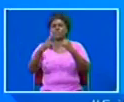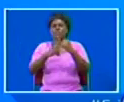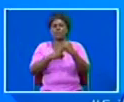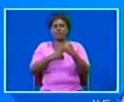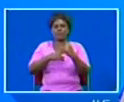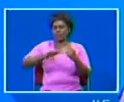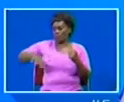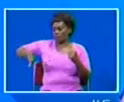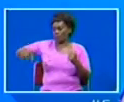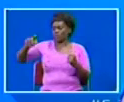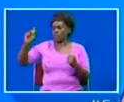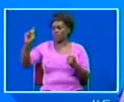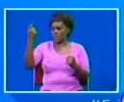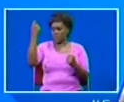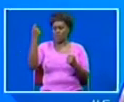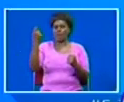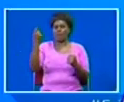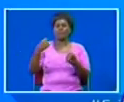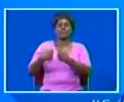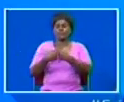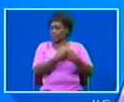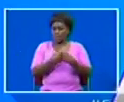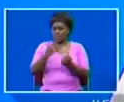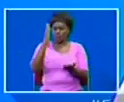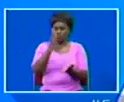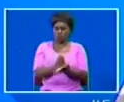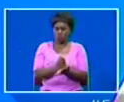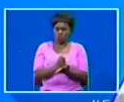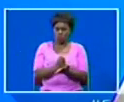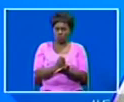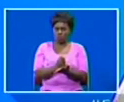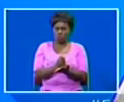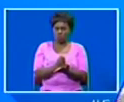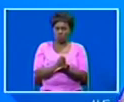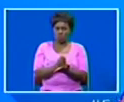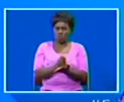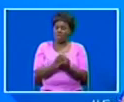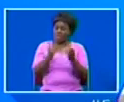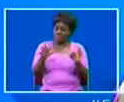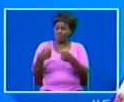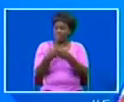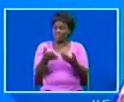Kenya. It's a challenge. Unless something is a challenge, then it's not worth doing.